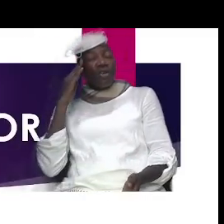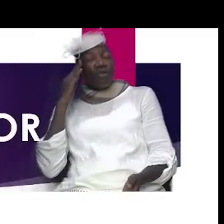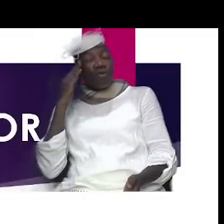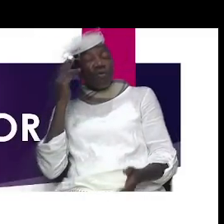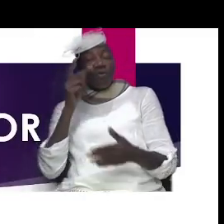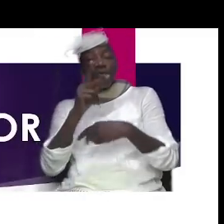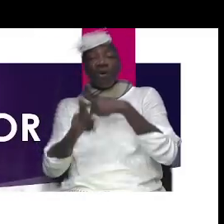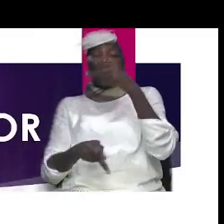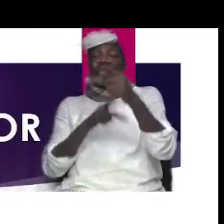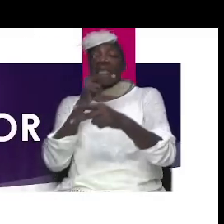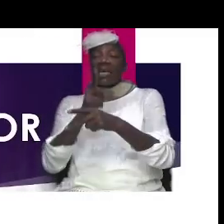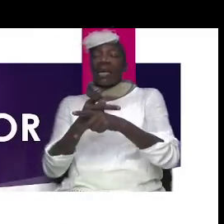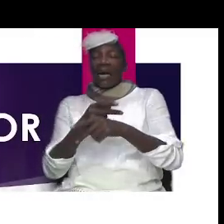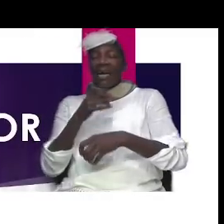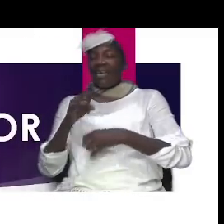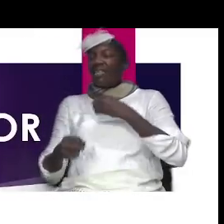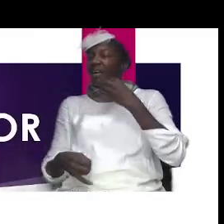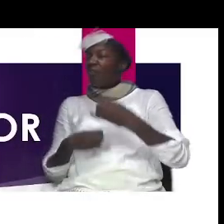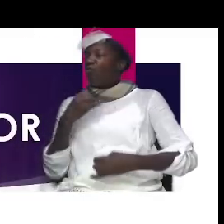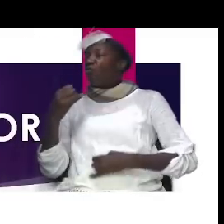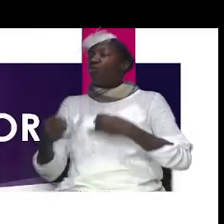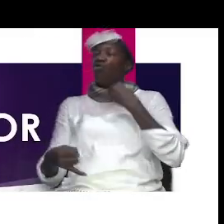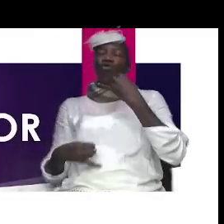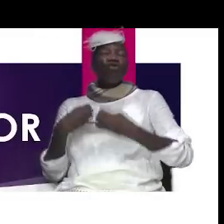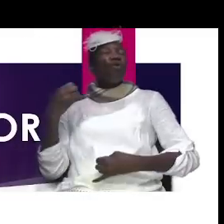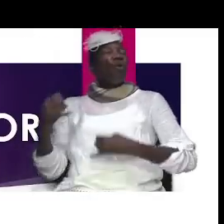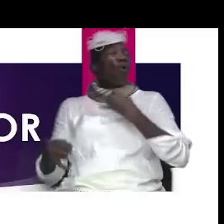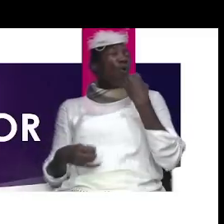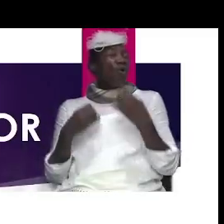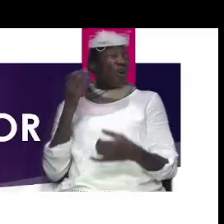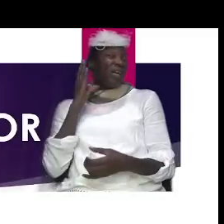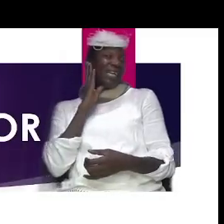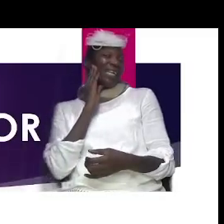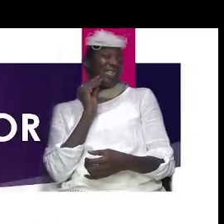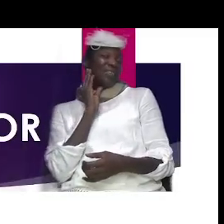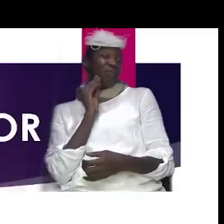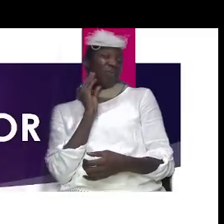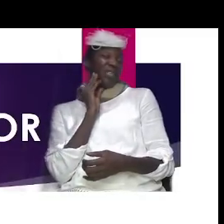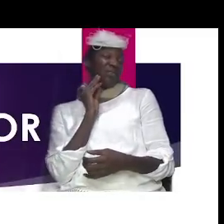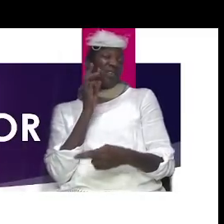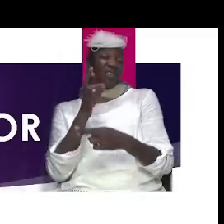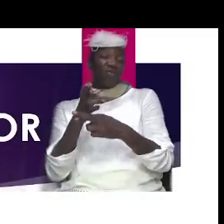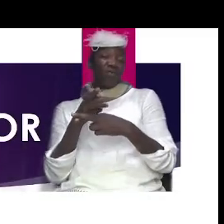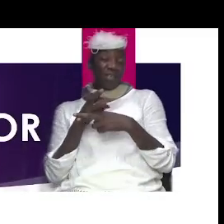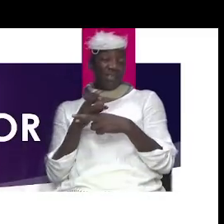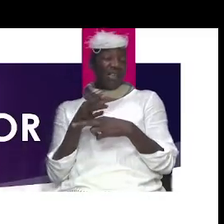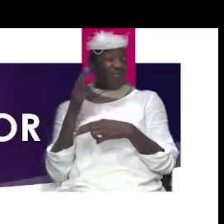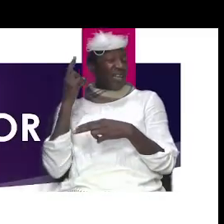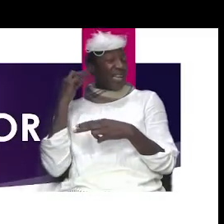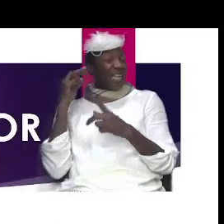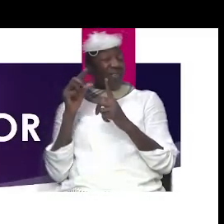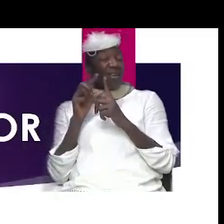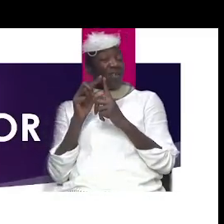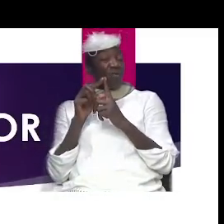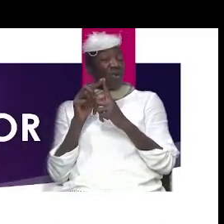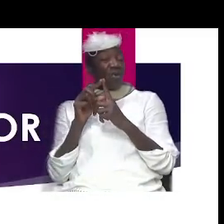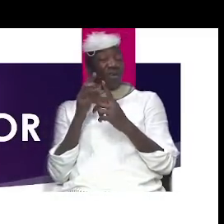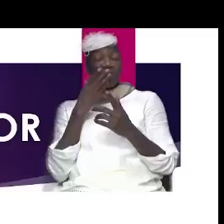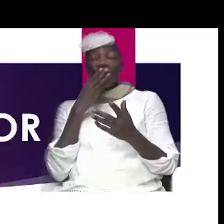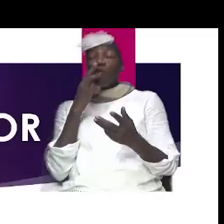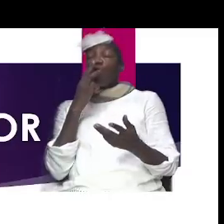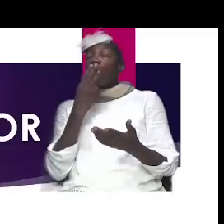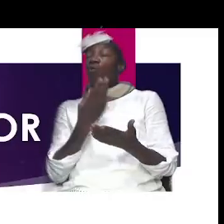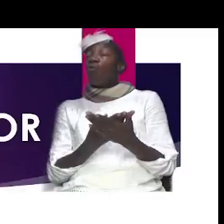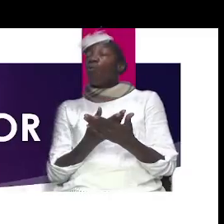joy that we are going to experience upon receiving from Him and hearing the words, "Well done, thou good